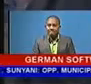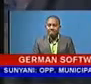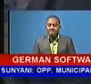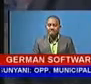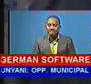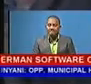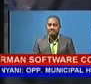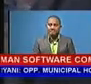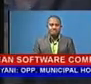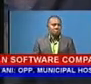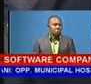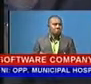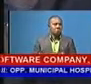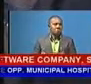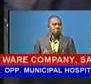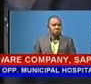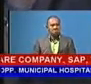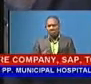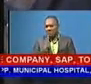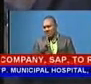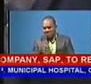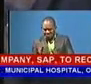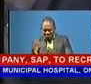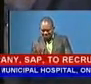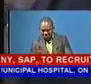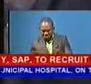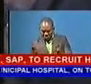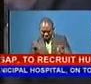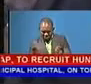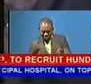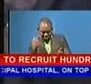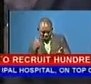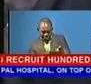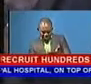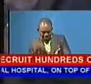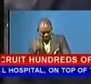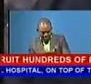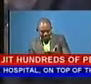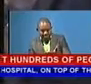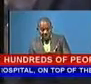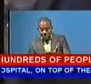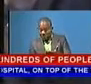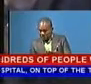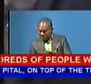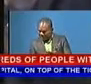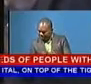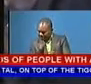whatever quality control he claims to have done was specific